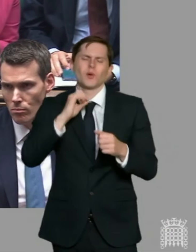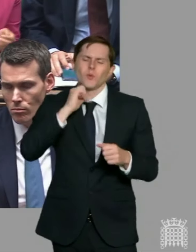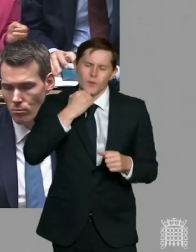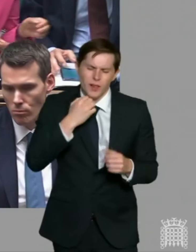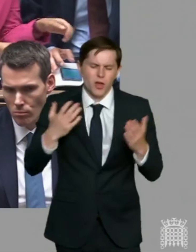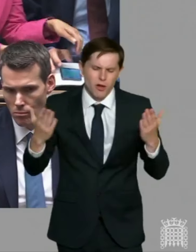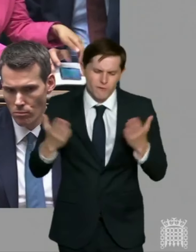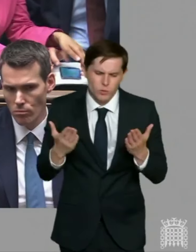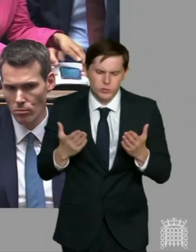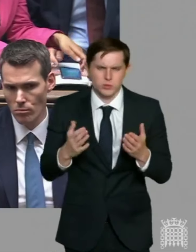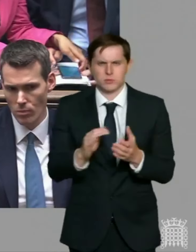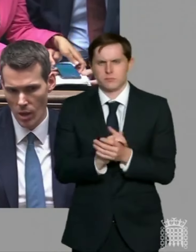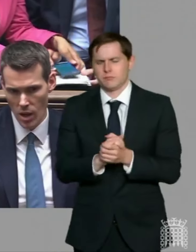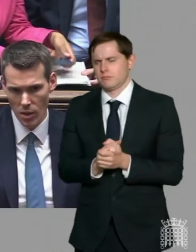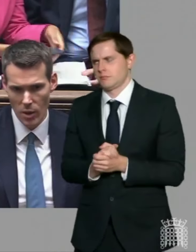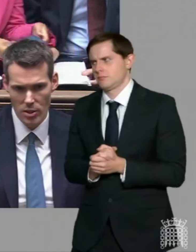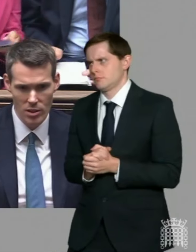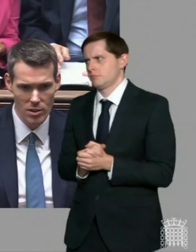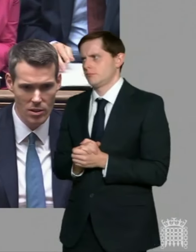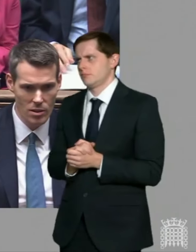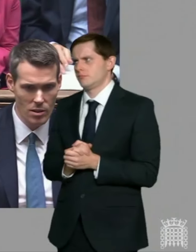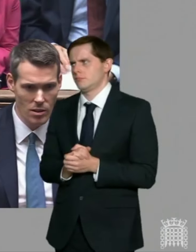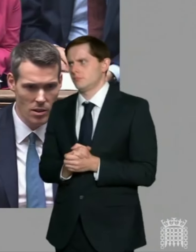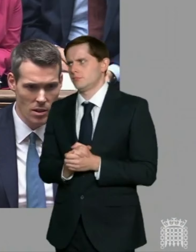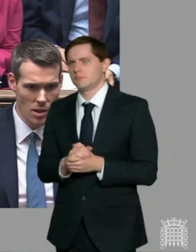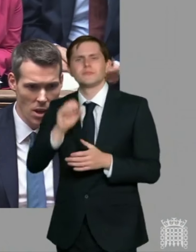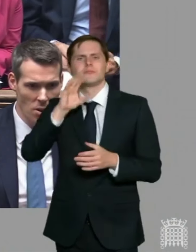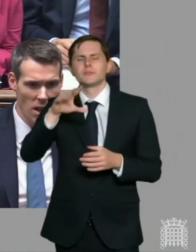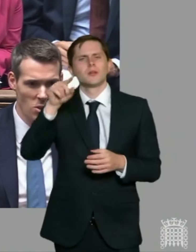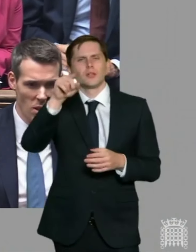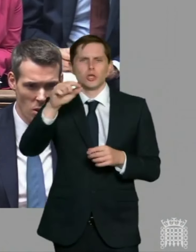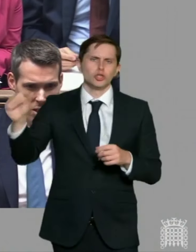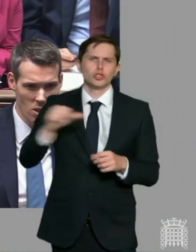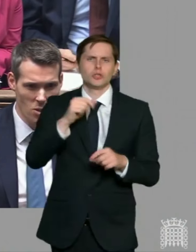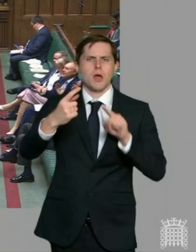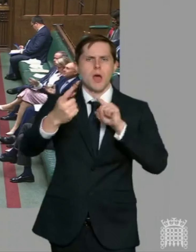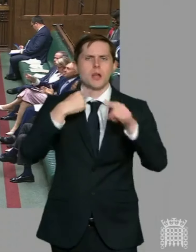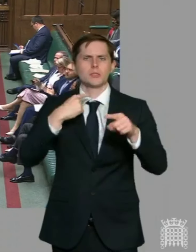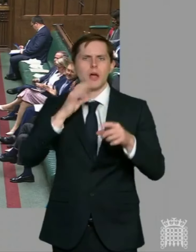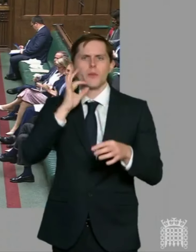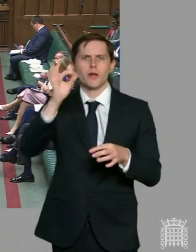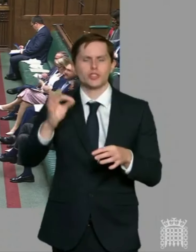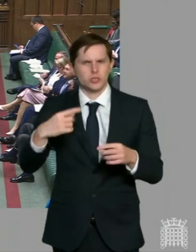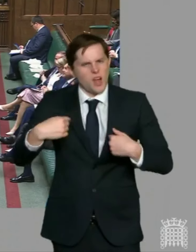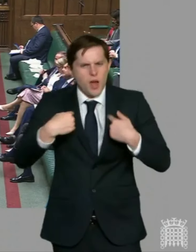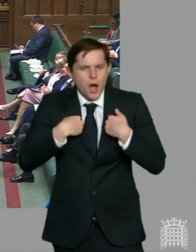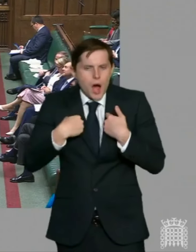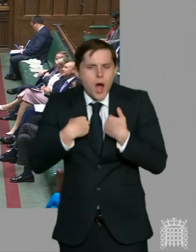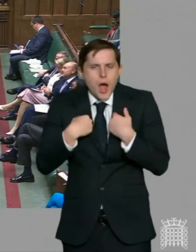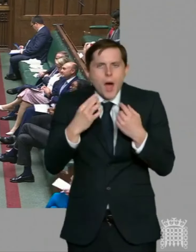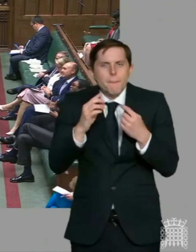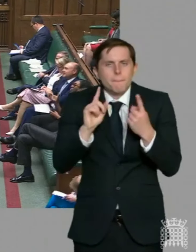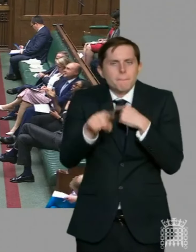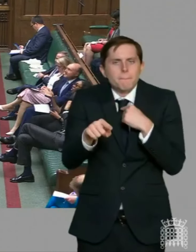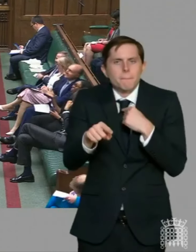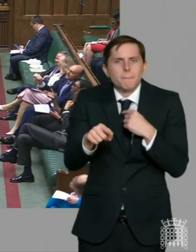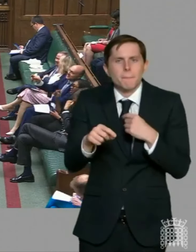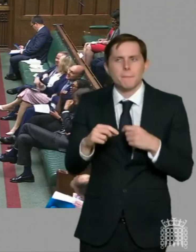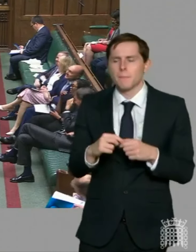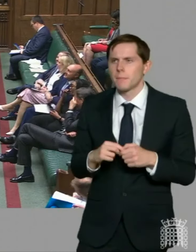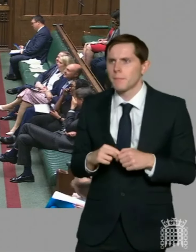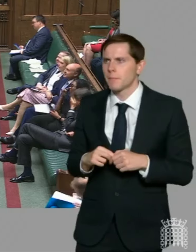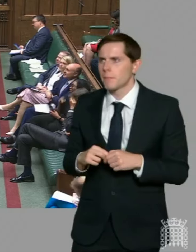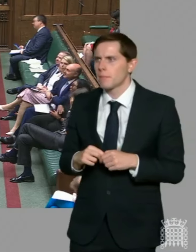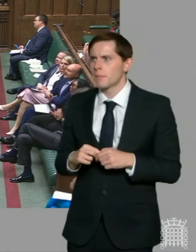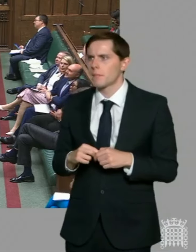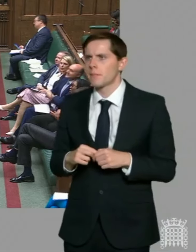answering the questions. They are the questions. No, they're the bits I've written, actually, in regards to